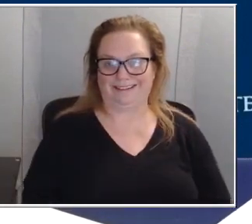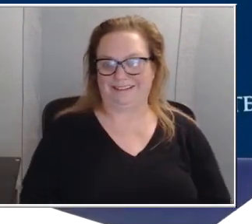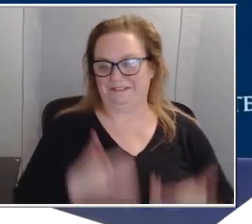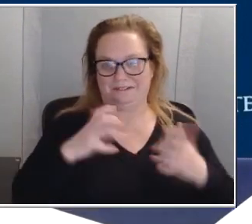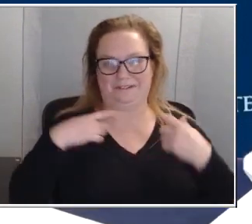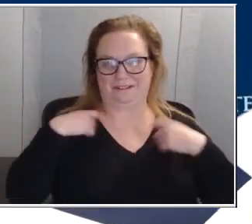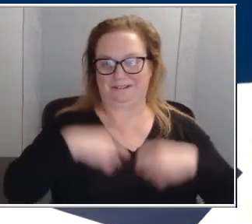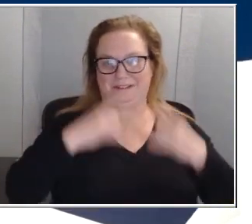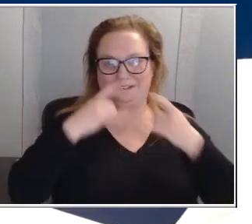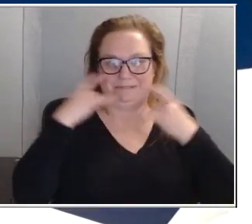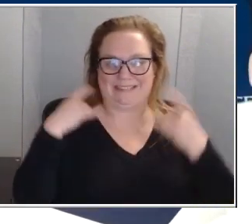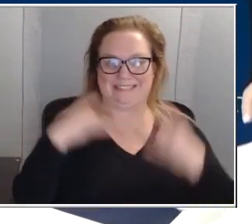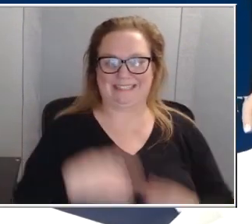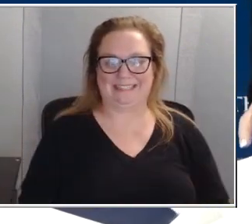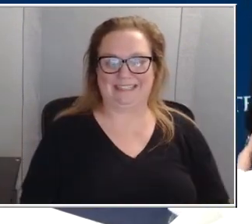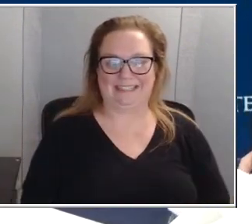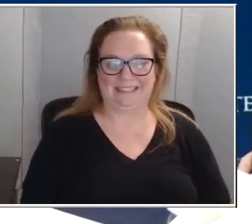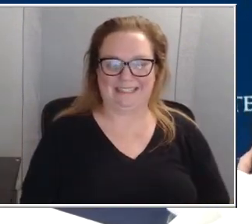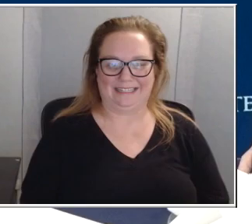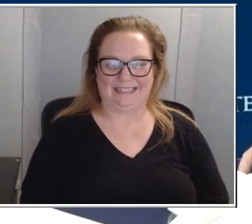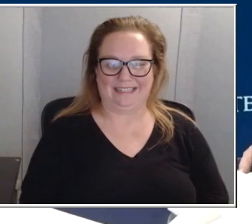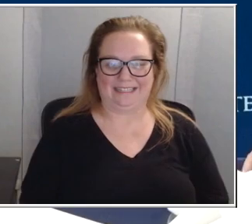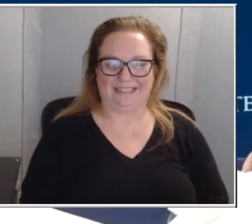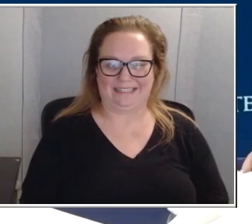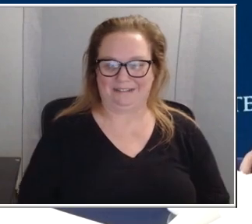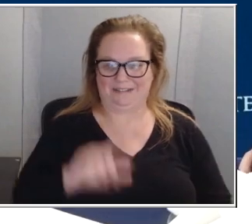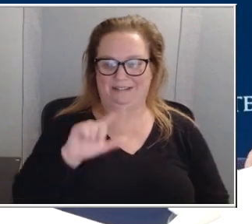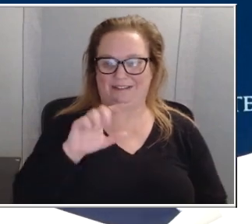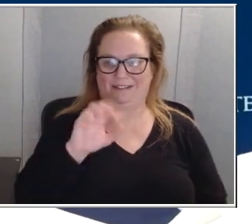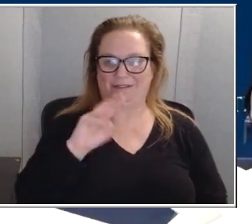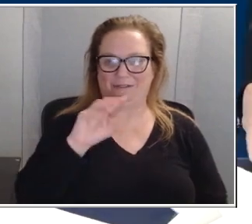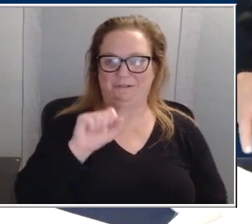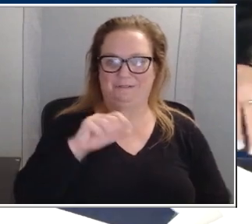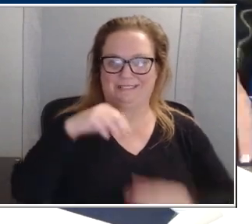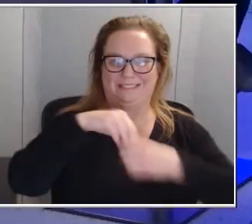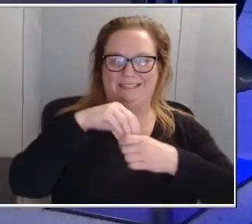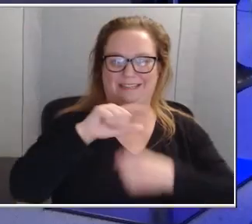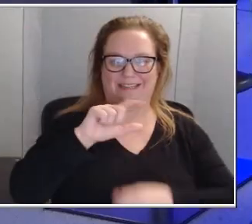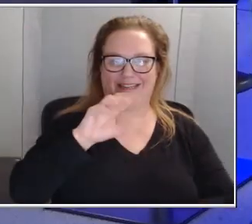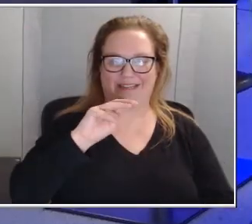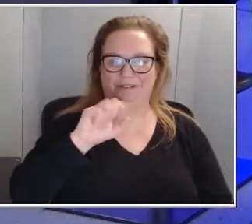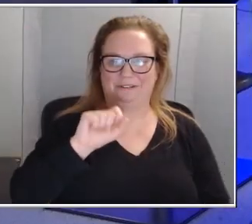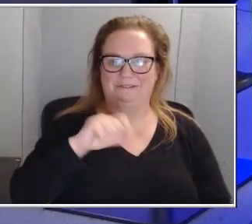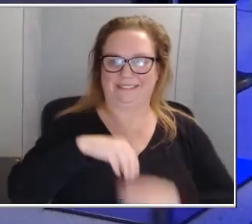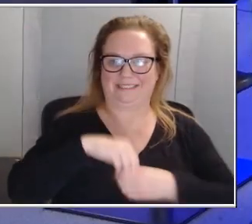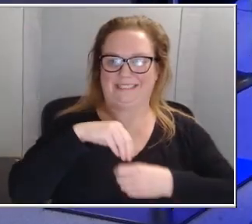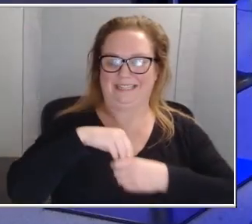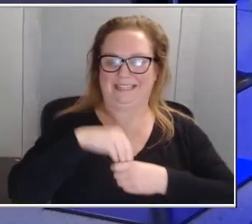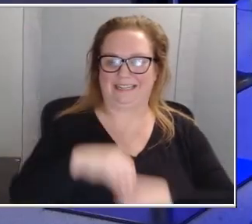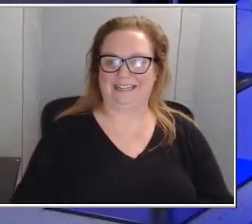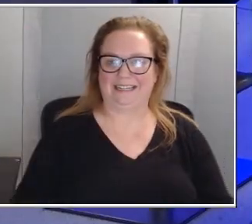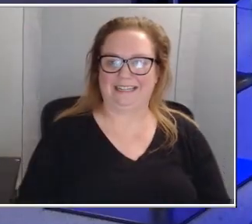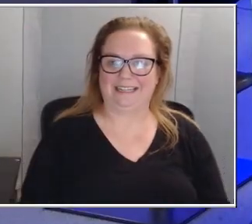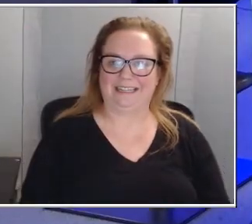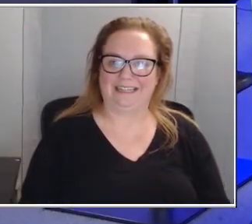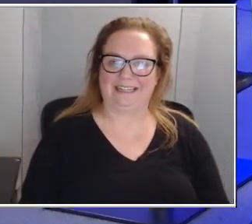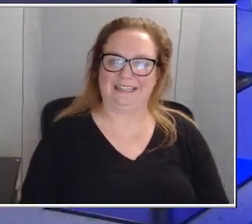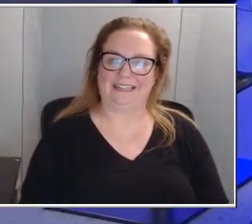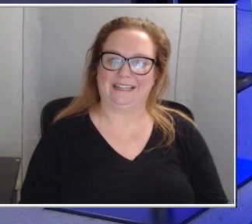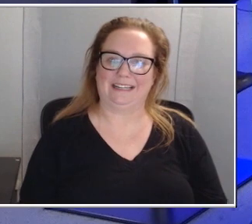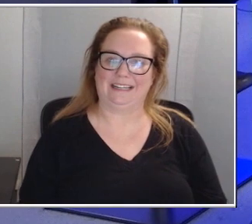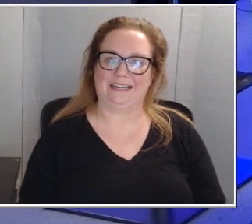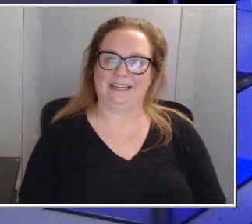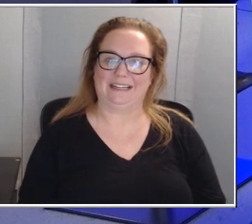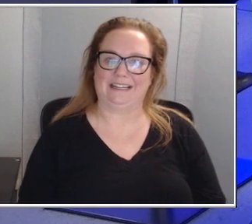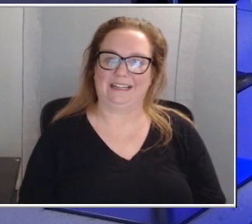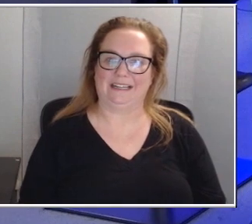masks either. God knows what kind of germs are in there. Yeah. Oh! It could be a It's a new one. bonus. It's brand new. So you say. It's all wrinkled. And I don't want to